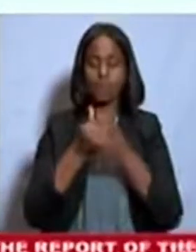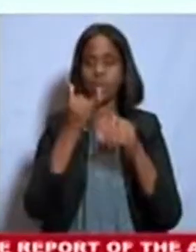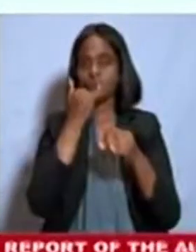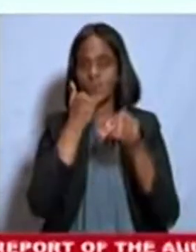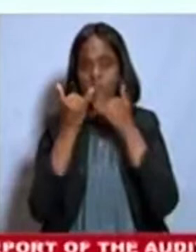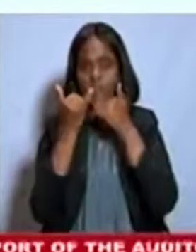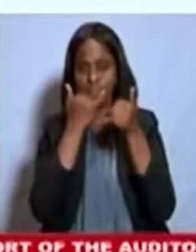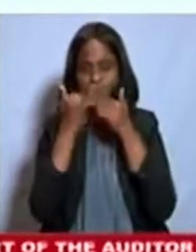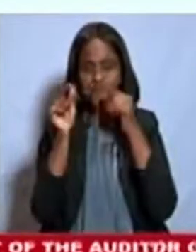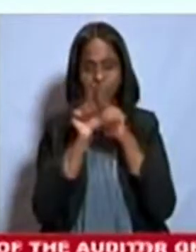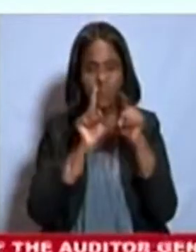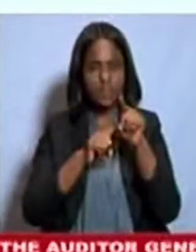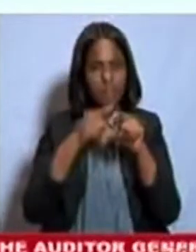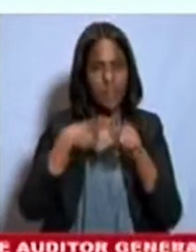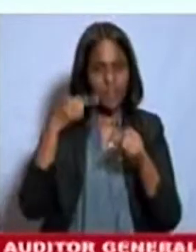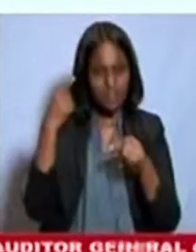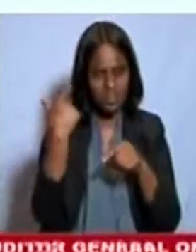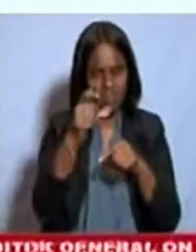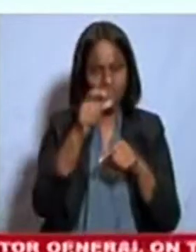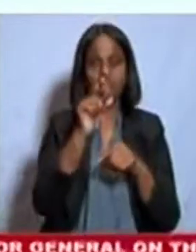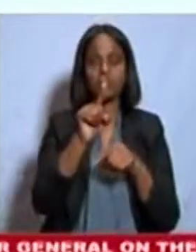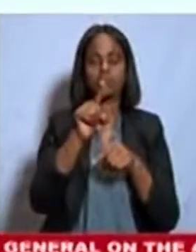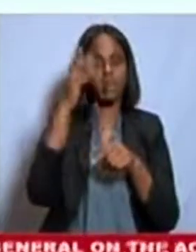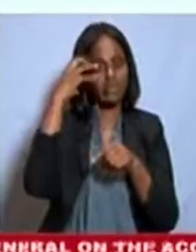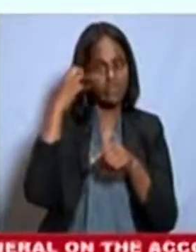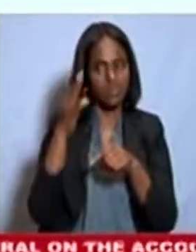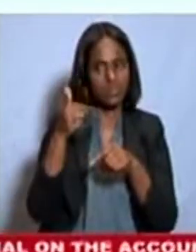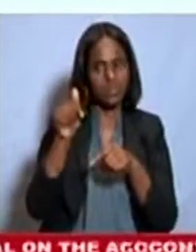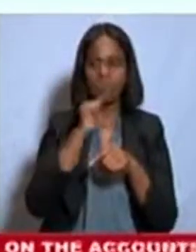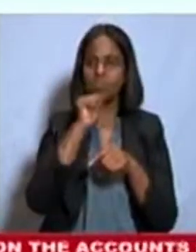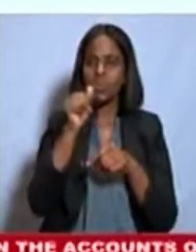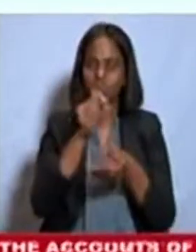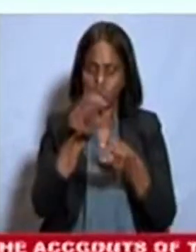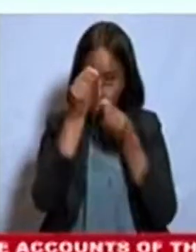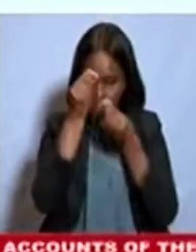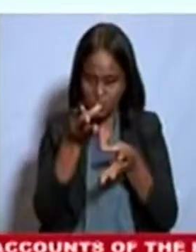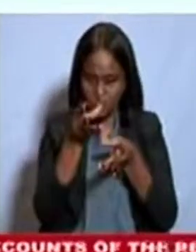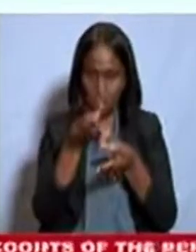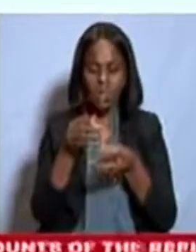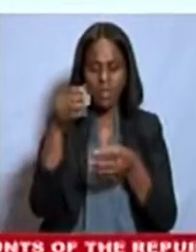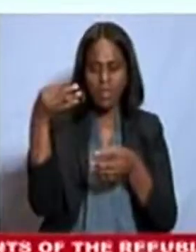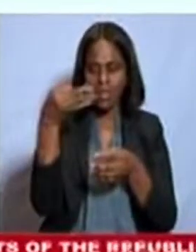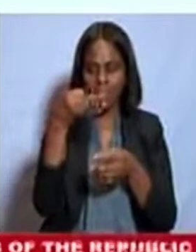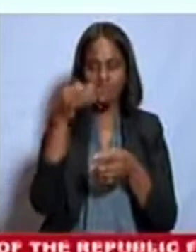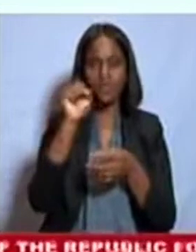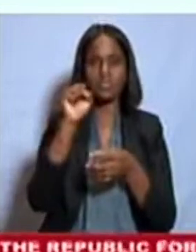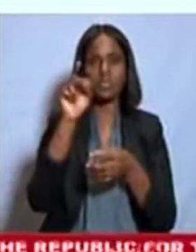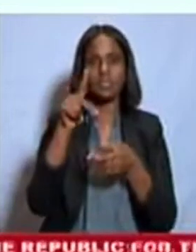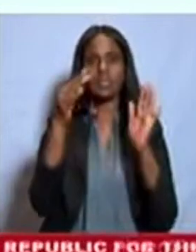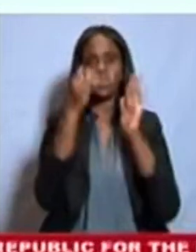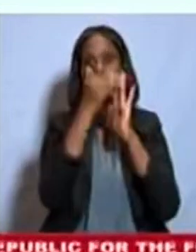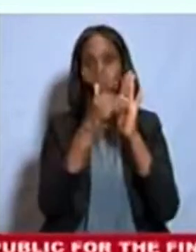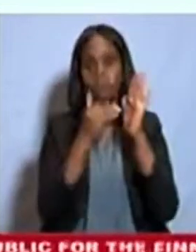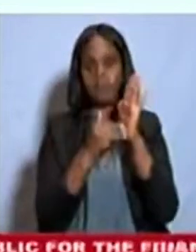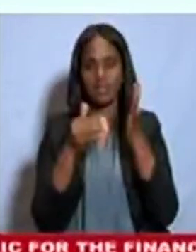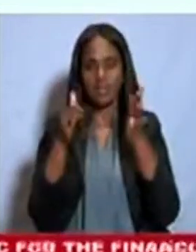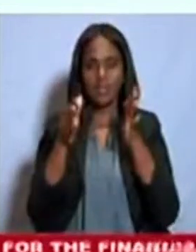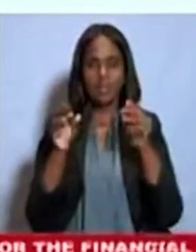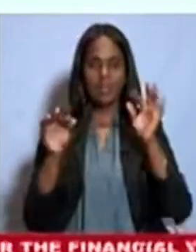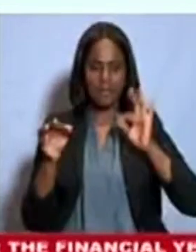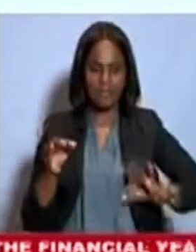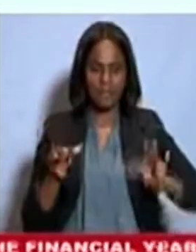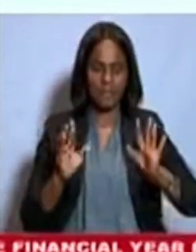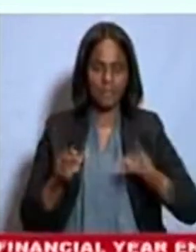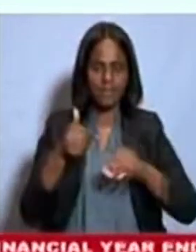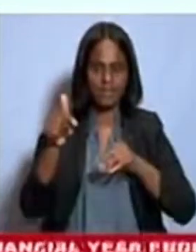anomaly and has charged the issuing officers for not adhering to the FSP guidelines by allowing the